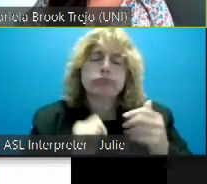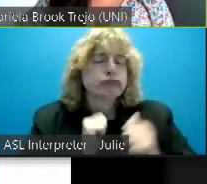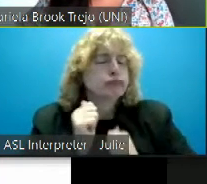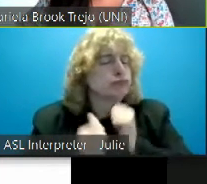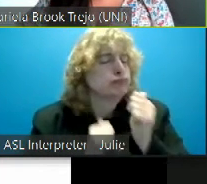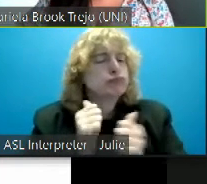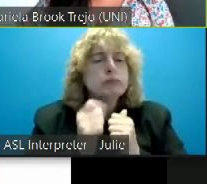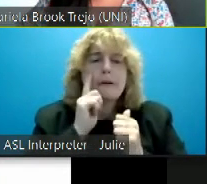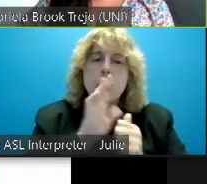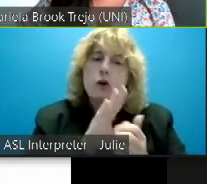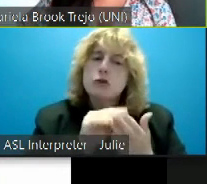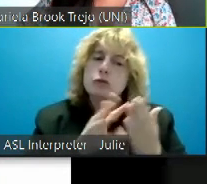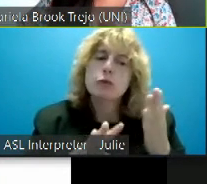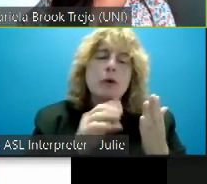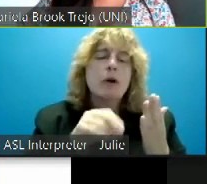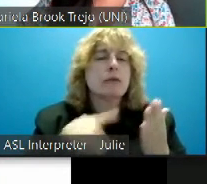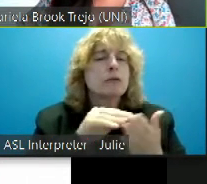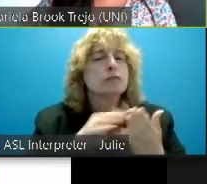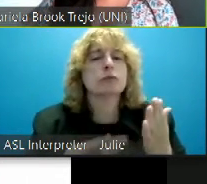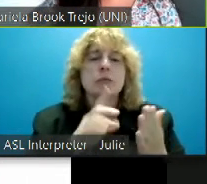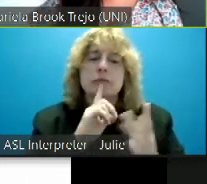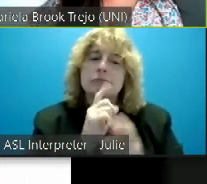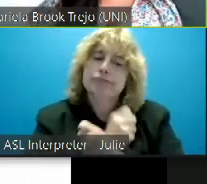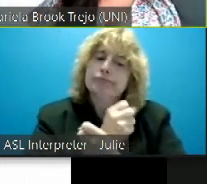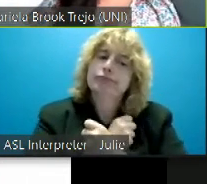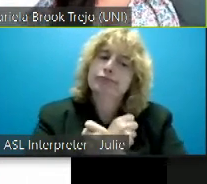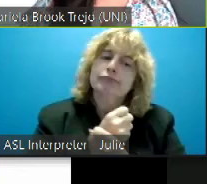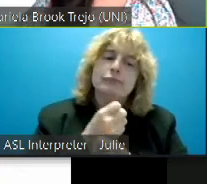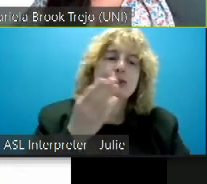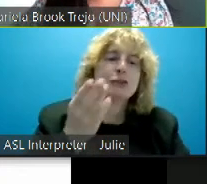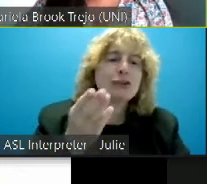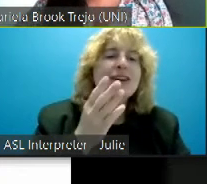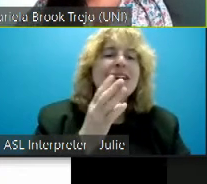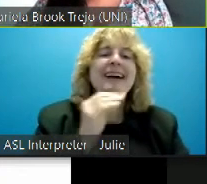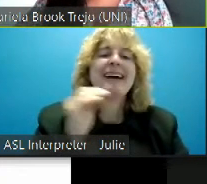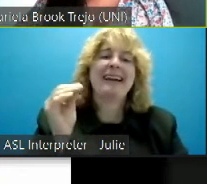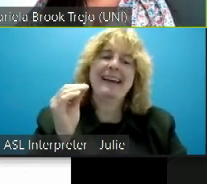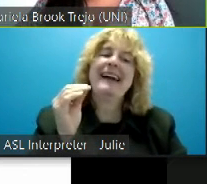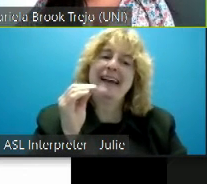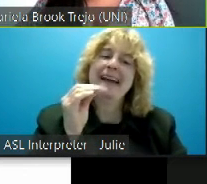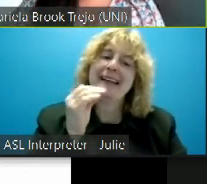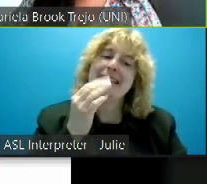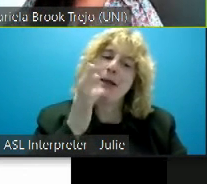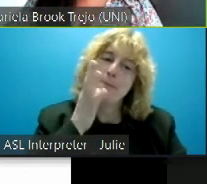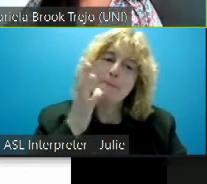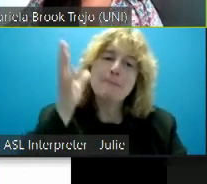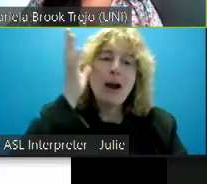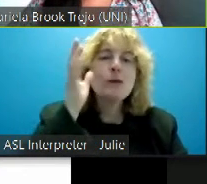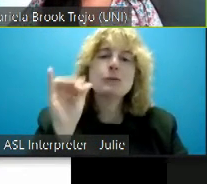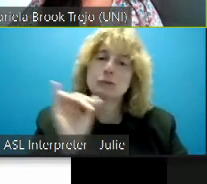parents do too. So thank you to Ms. Pellish for all the work that you do.